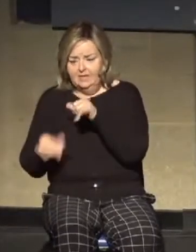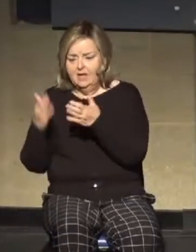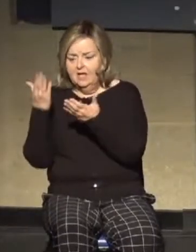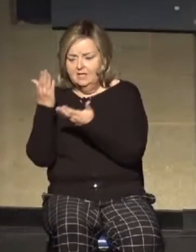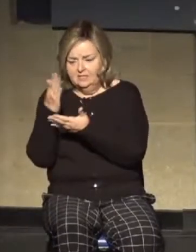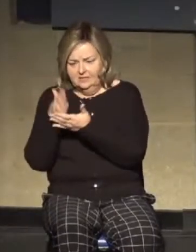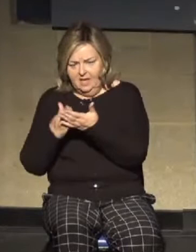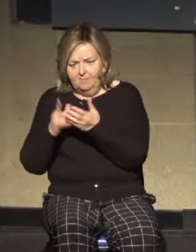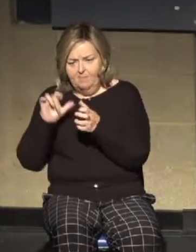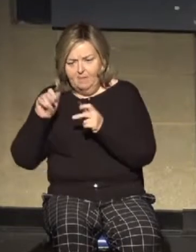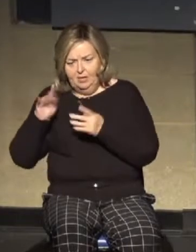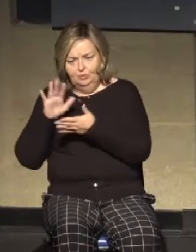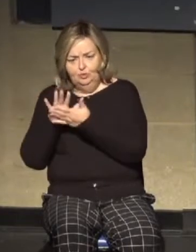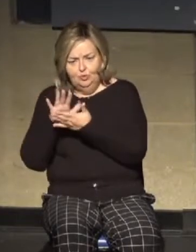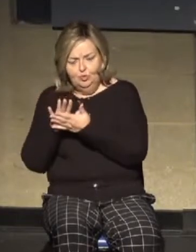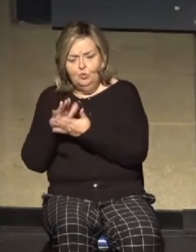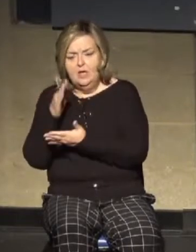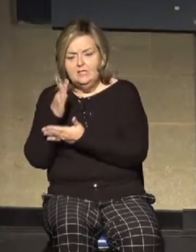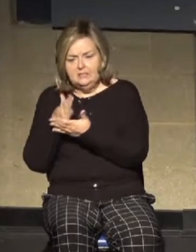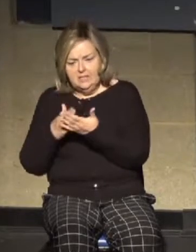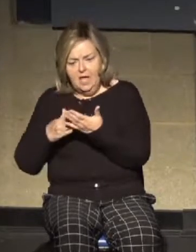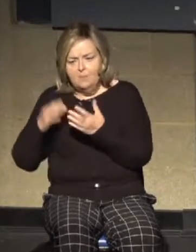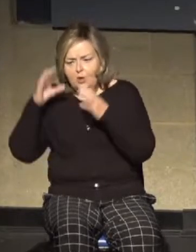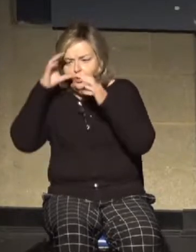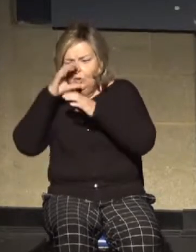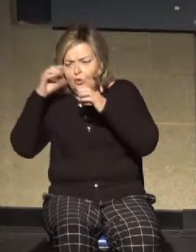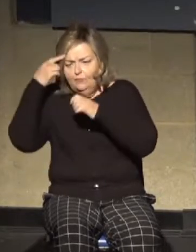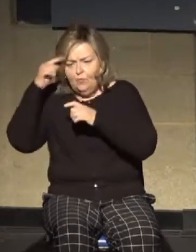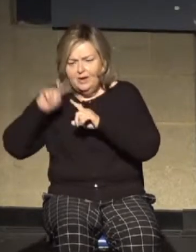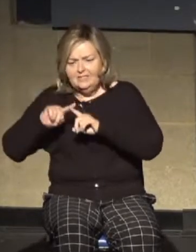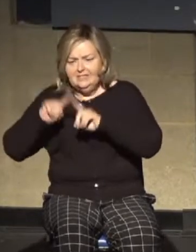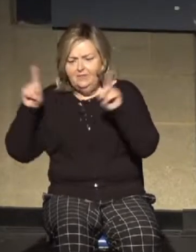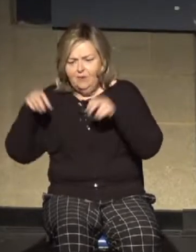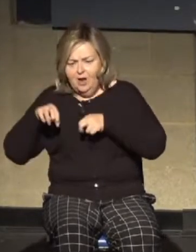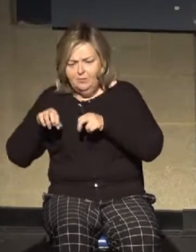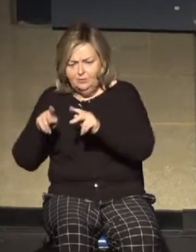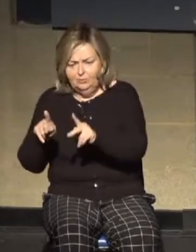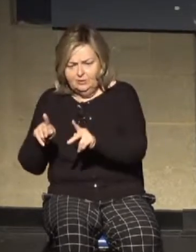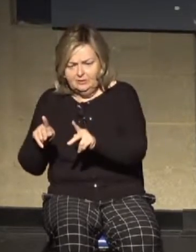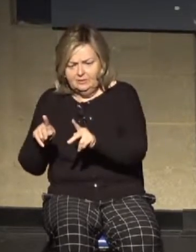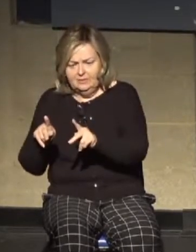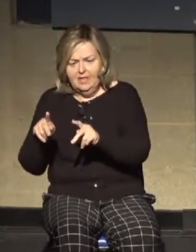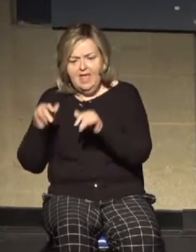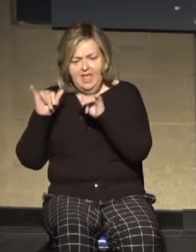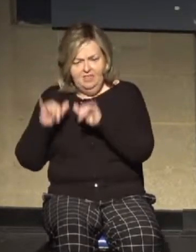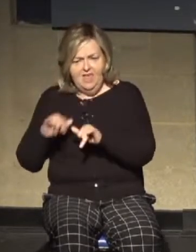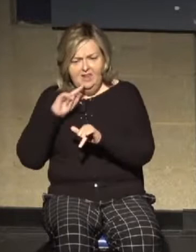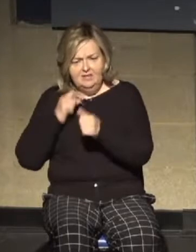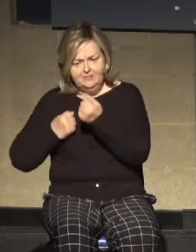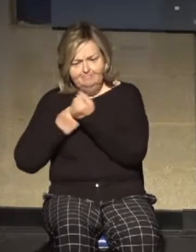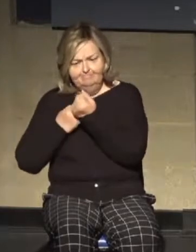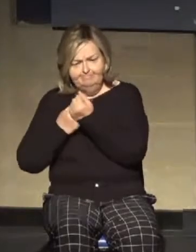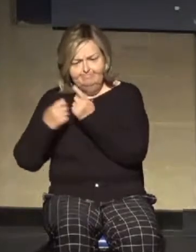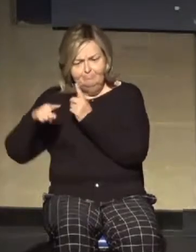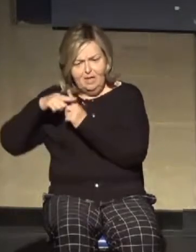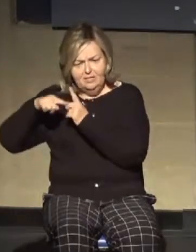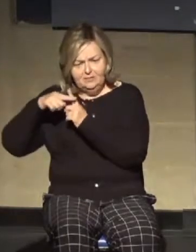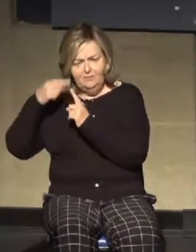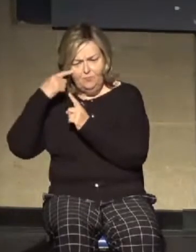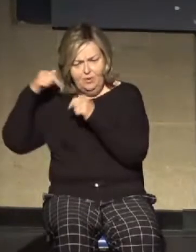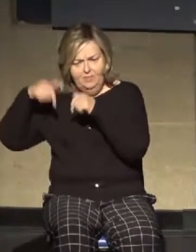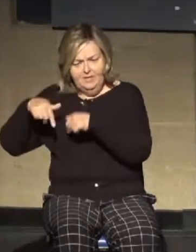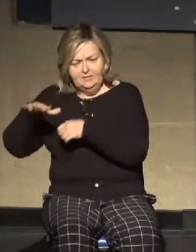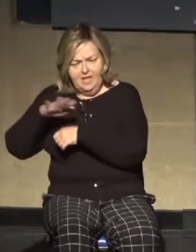different options. But you know that may very well be one of the strongest assets of rural areas,